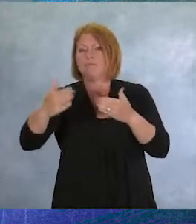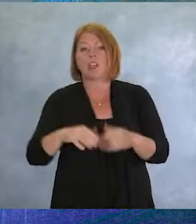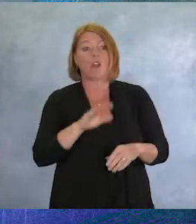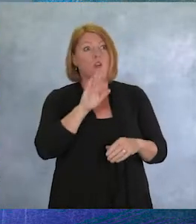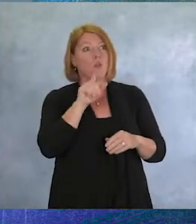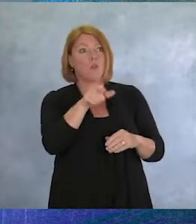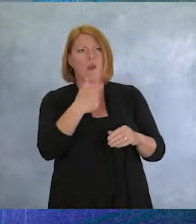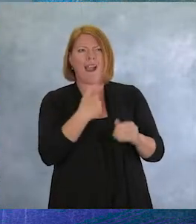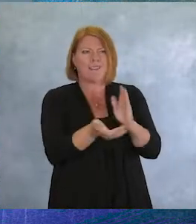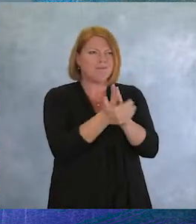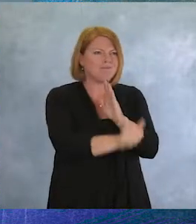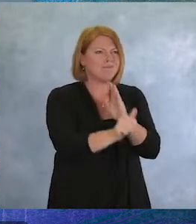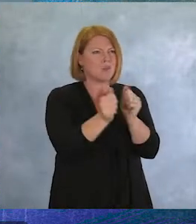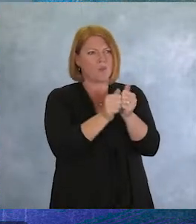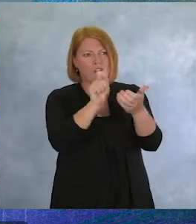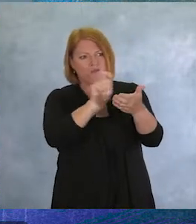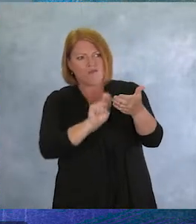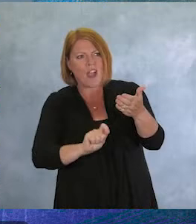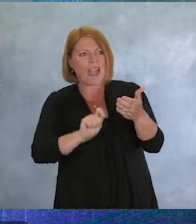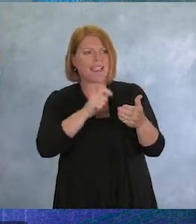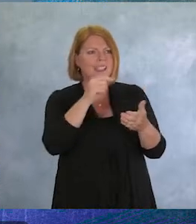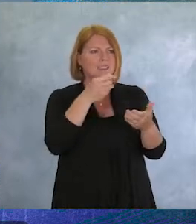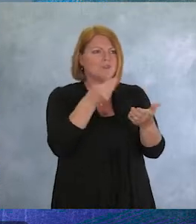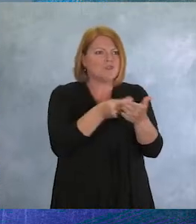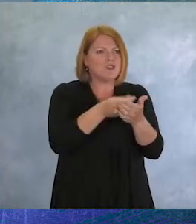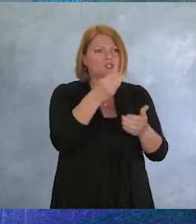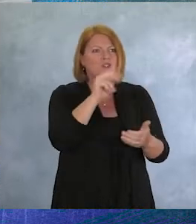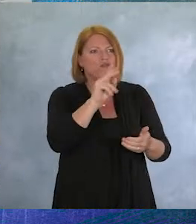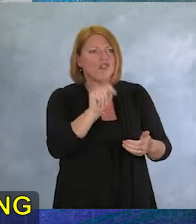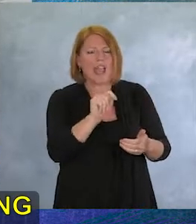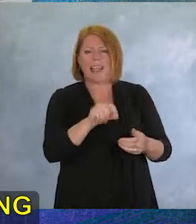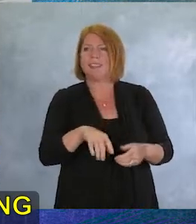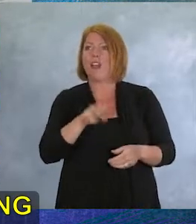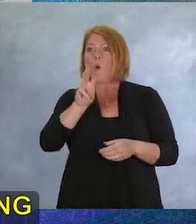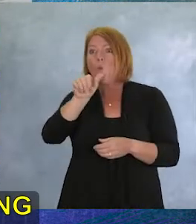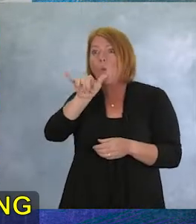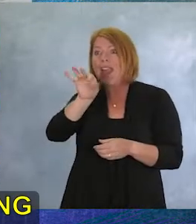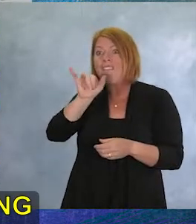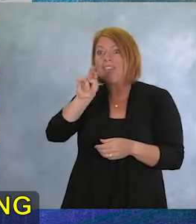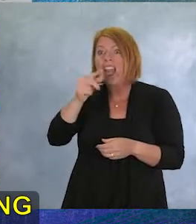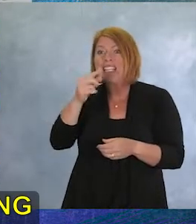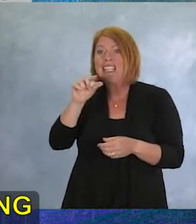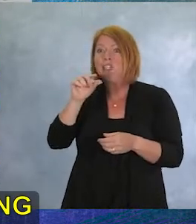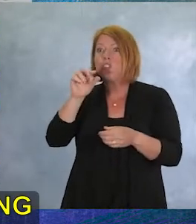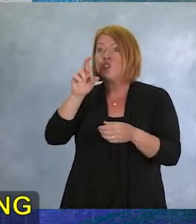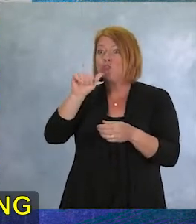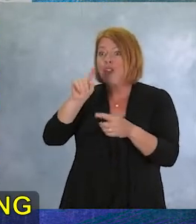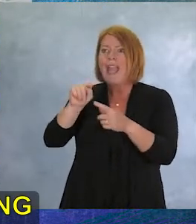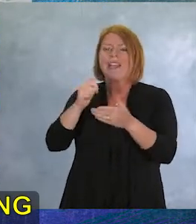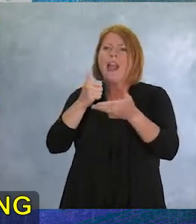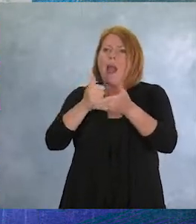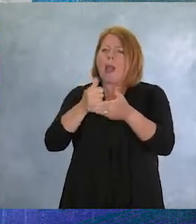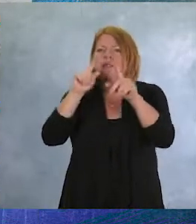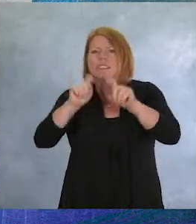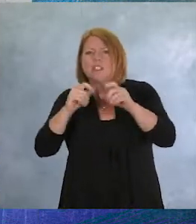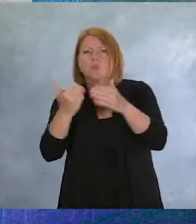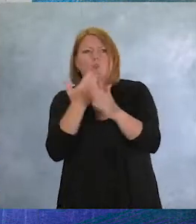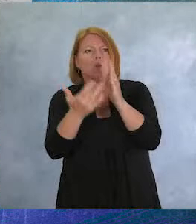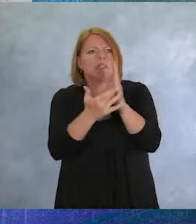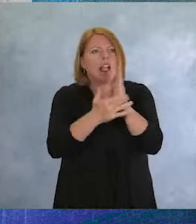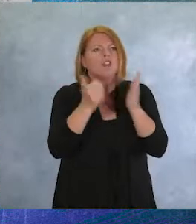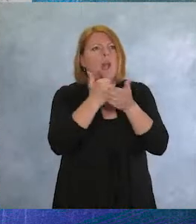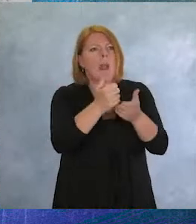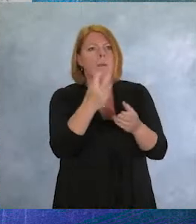Your gift of grant writing helps start exciting new efforts in Tempe. The Wayfinding Grant is helping us test new technology that could help